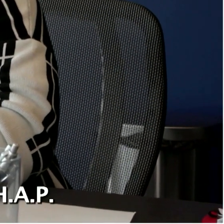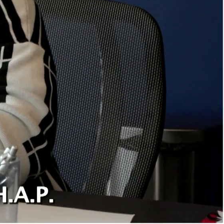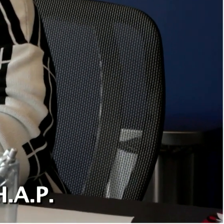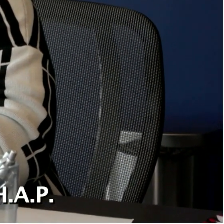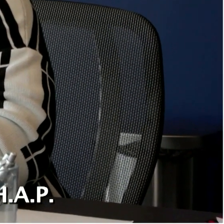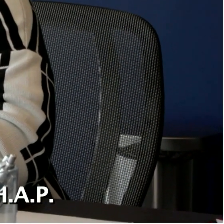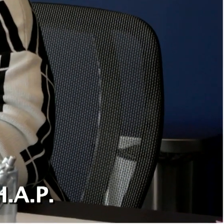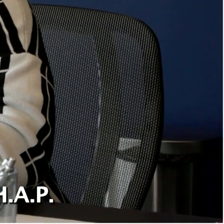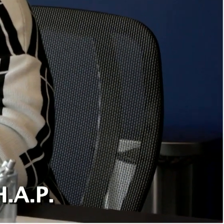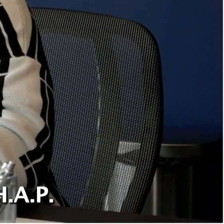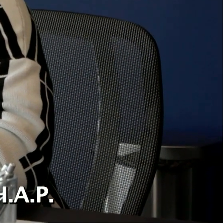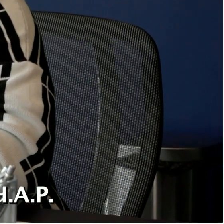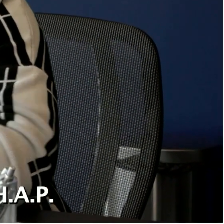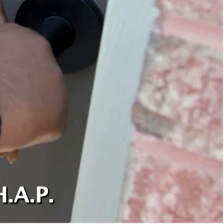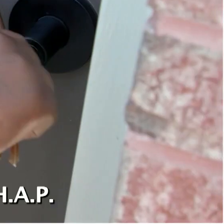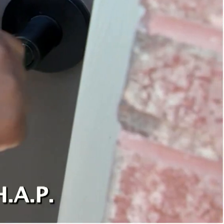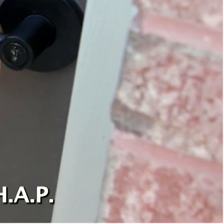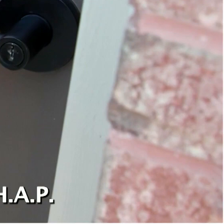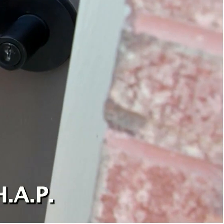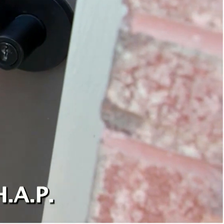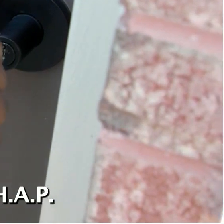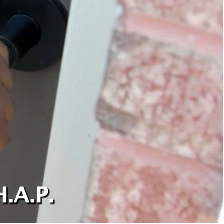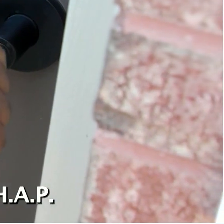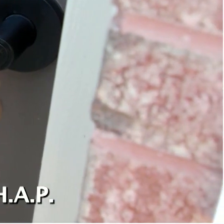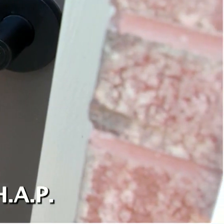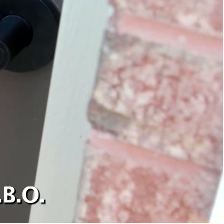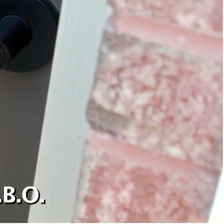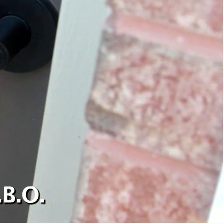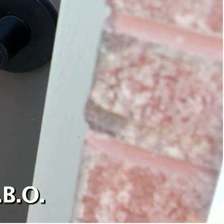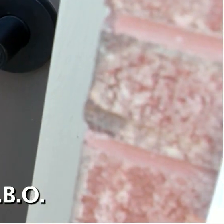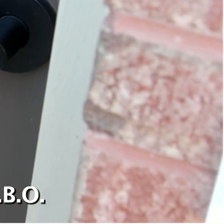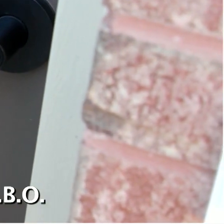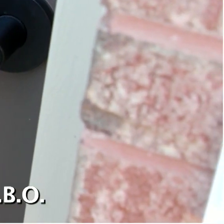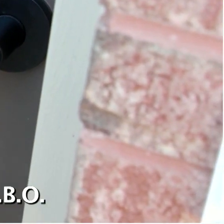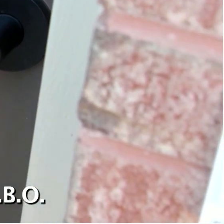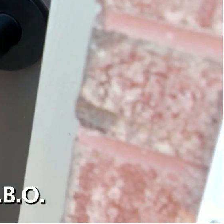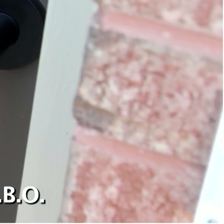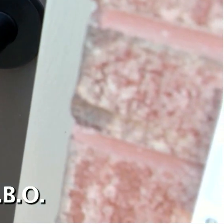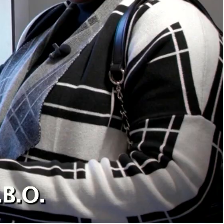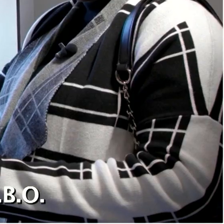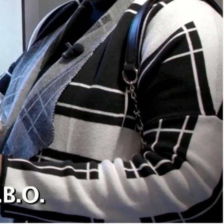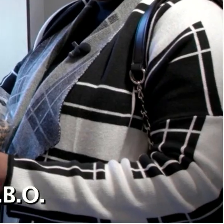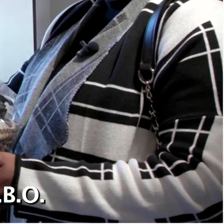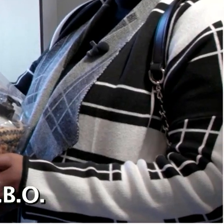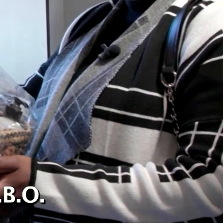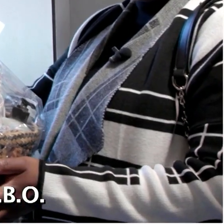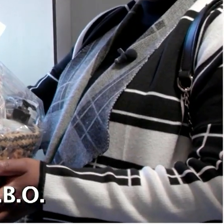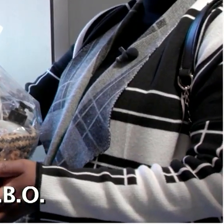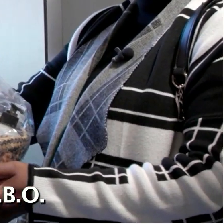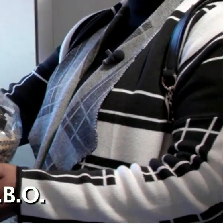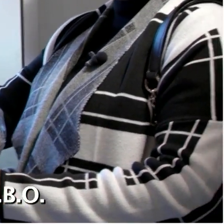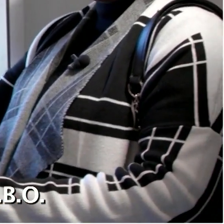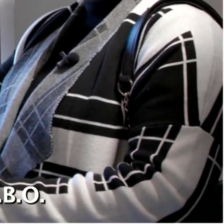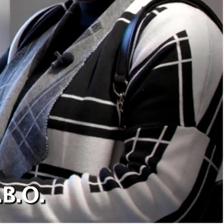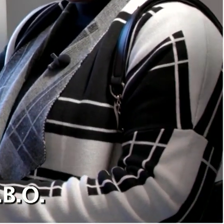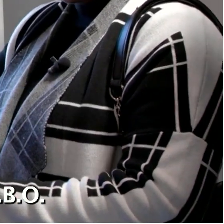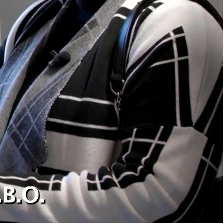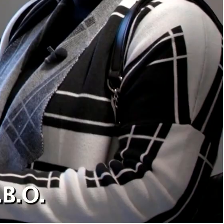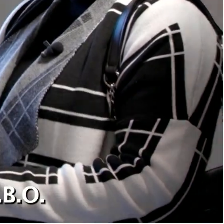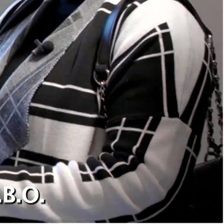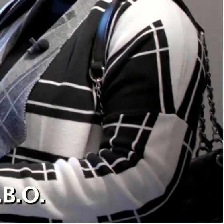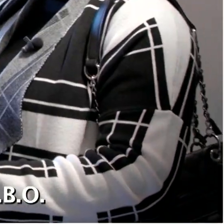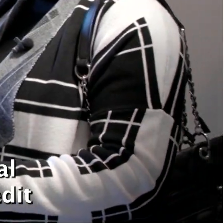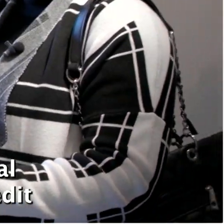children. And I heard about HPAP and EHAP, and once I heard about that, I decided to apply and